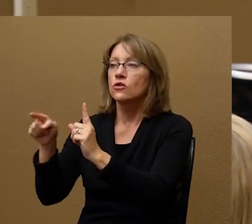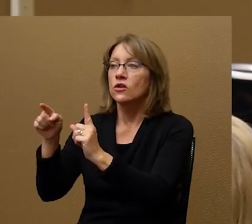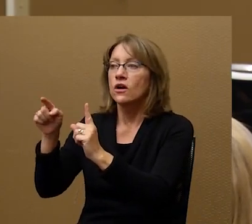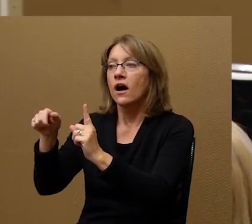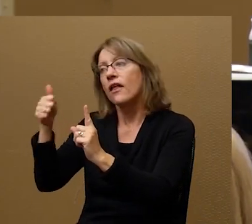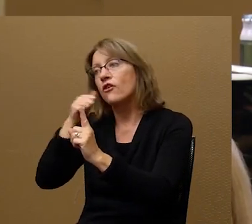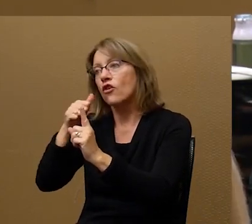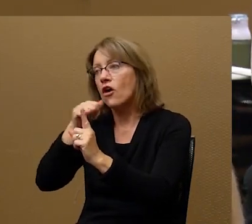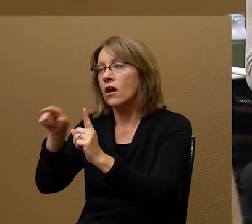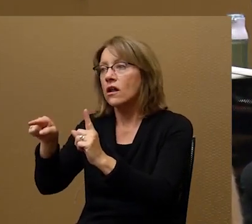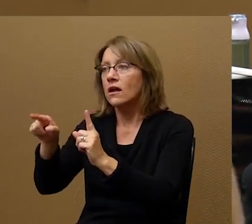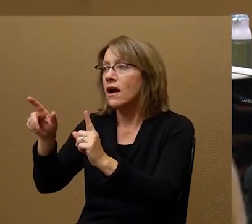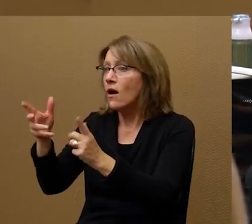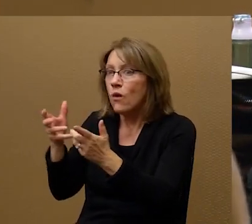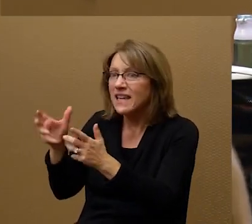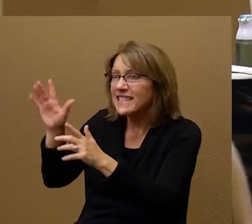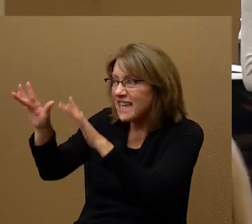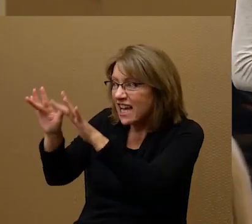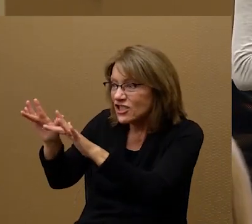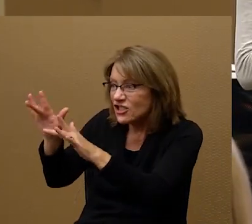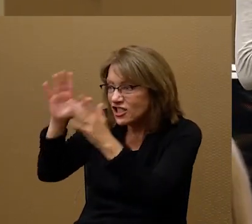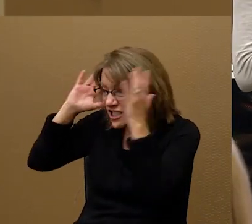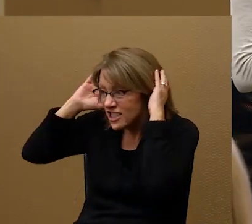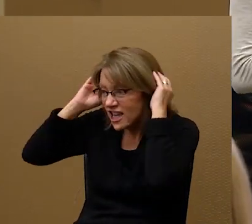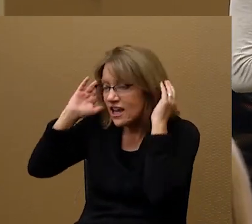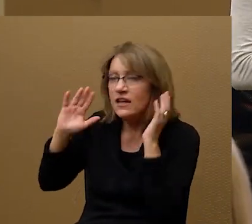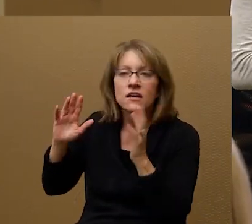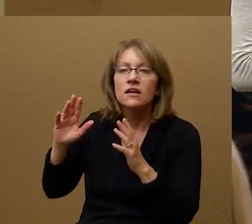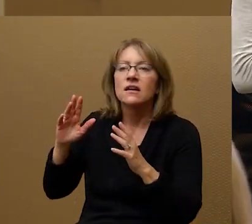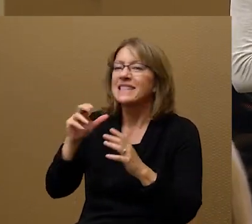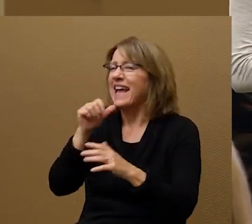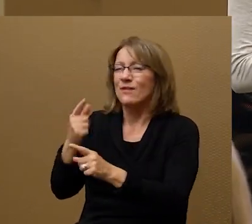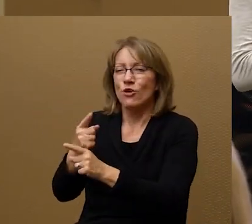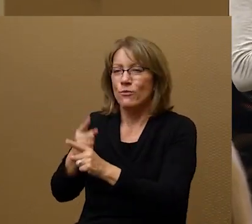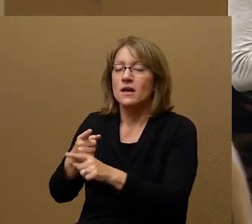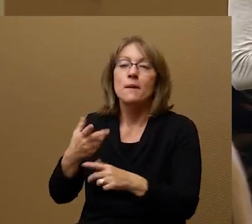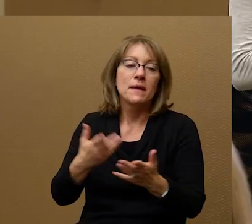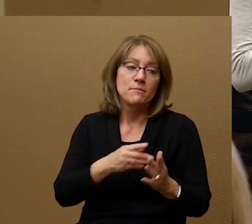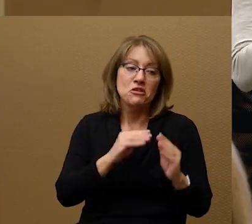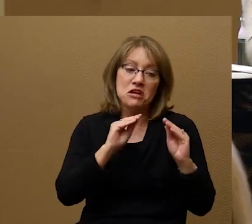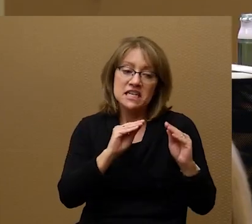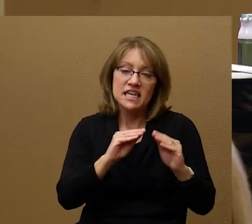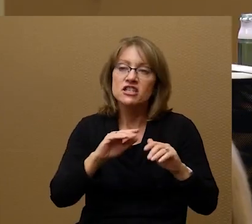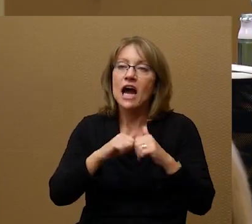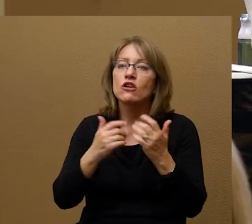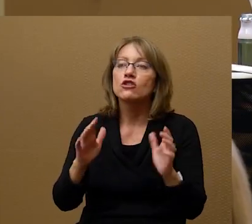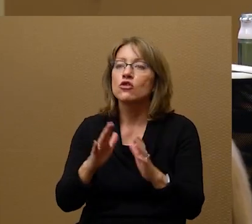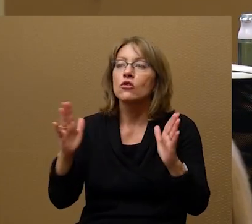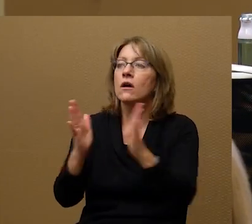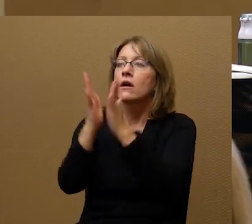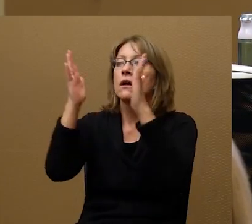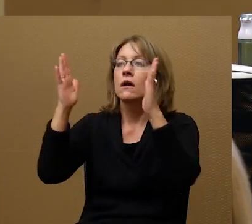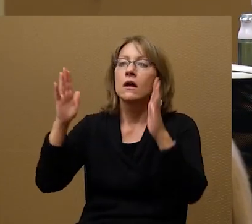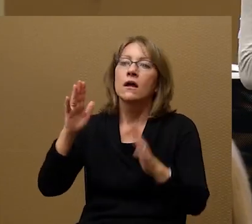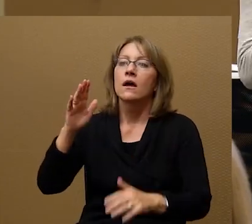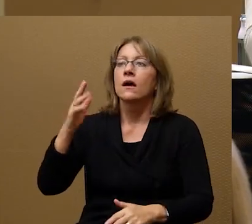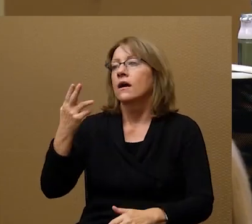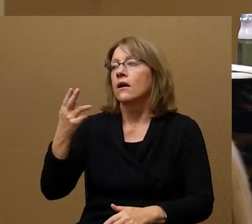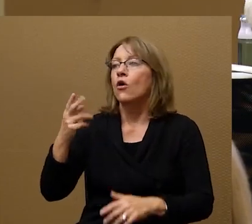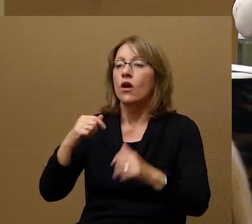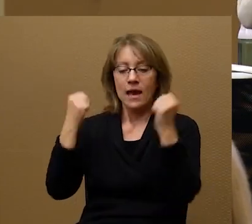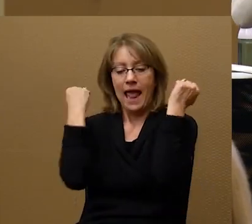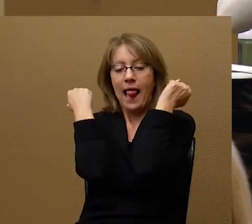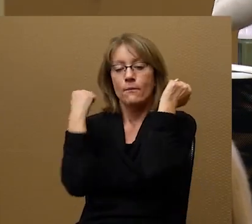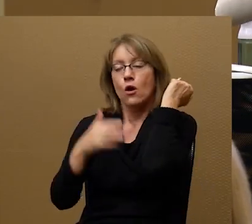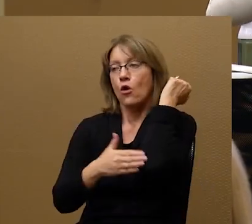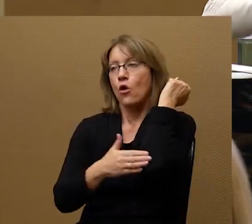may understand that's inappropriate. You can always do something like a high five, or something we've implemented is like elbow fives, or they